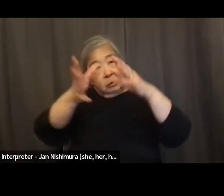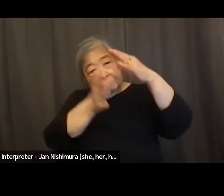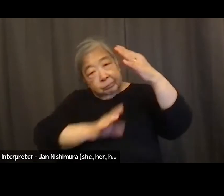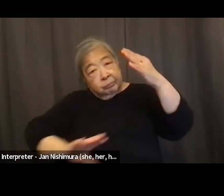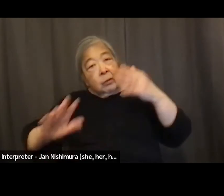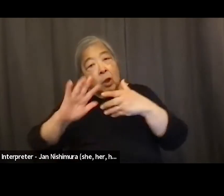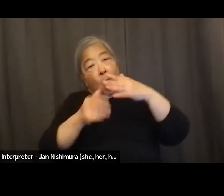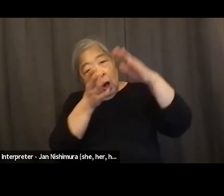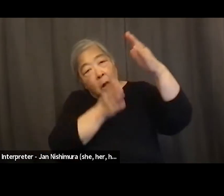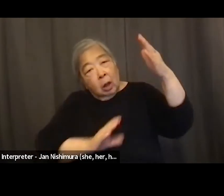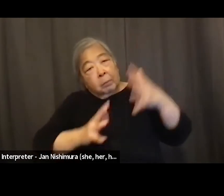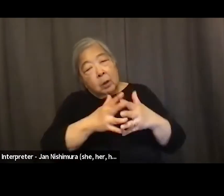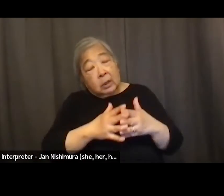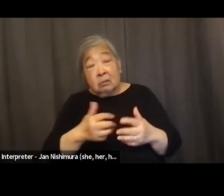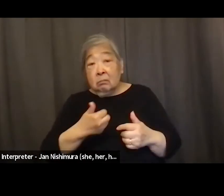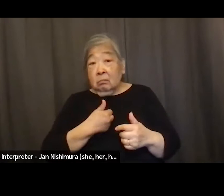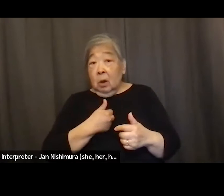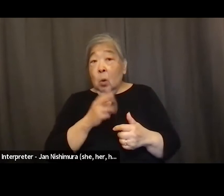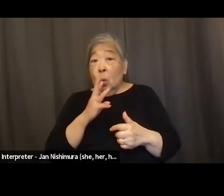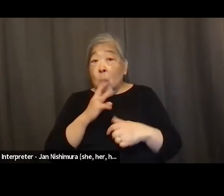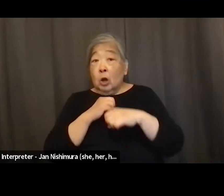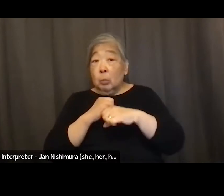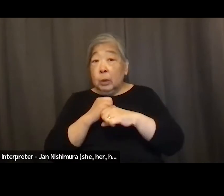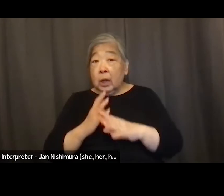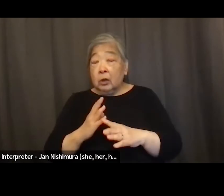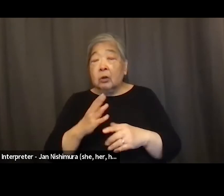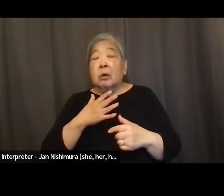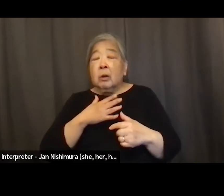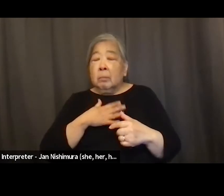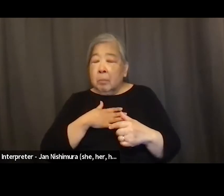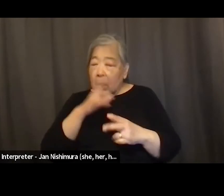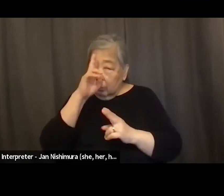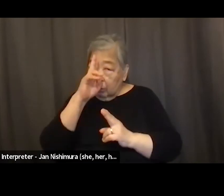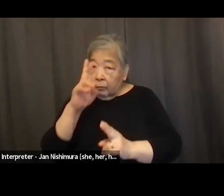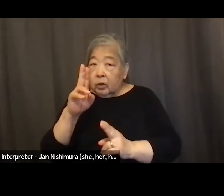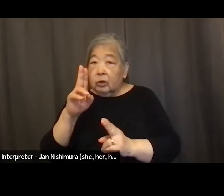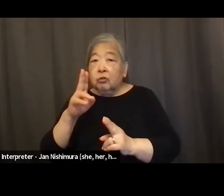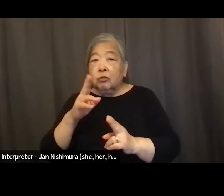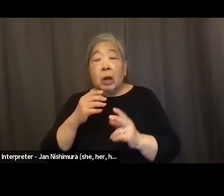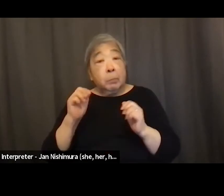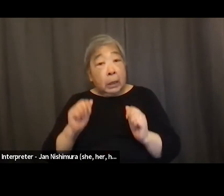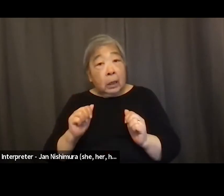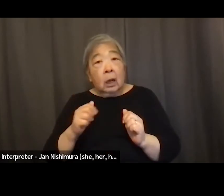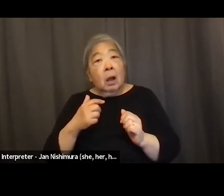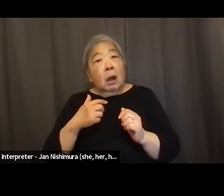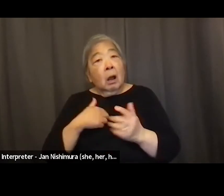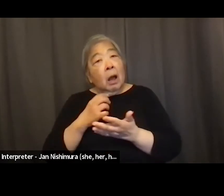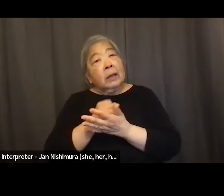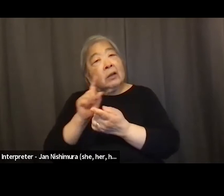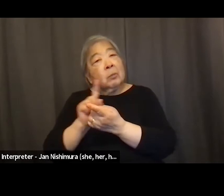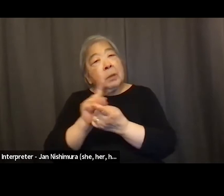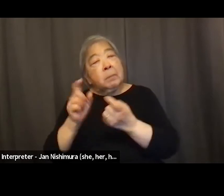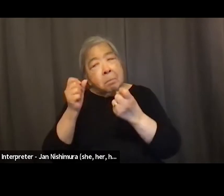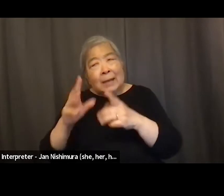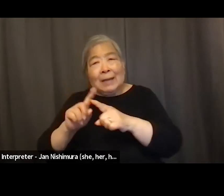As a water protector, I had the privileges, had the abilities to meet a lot of different